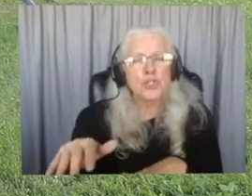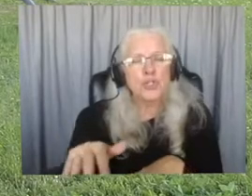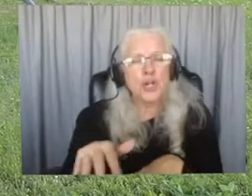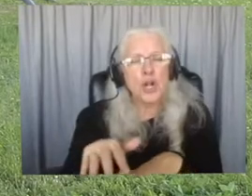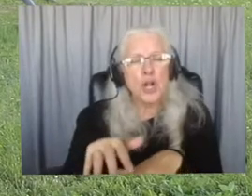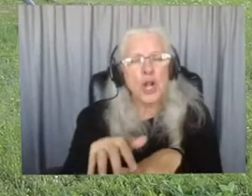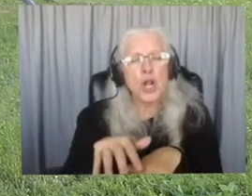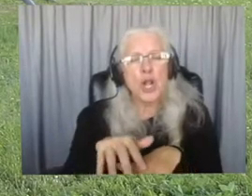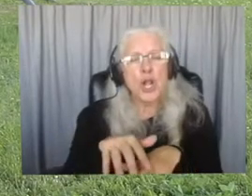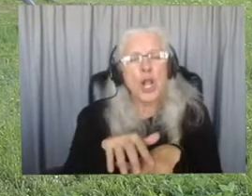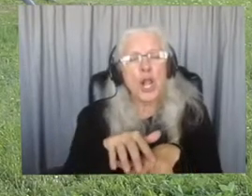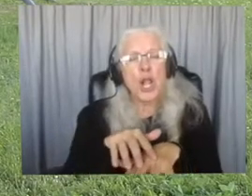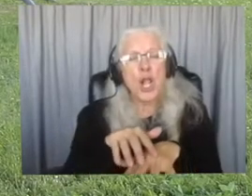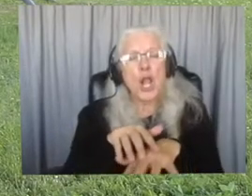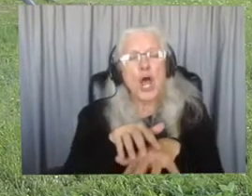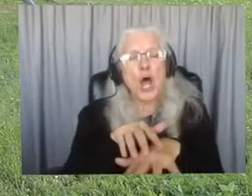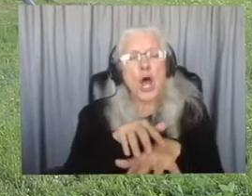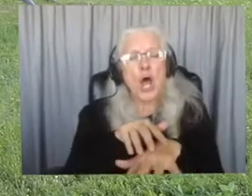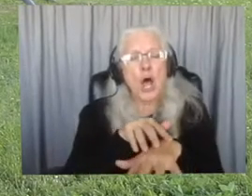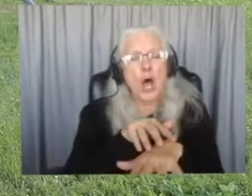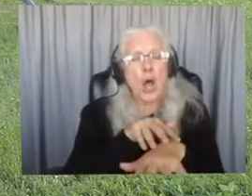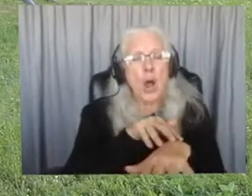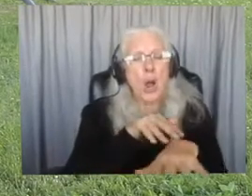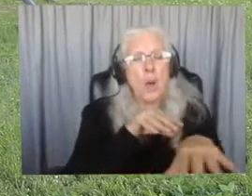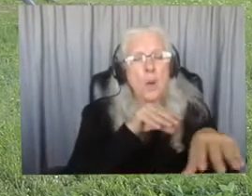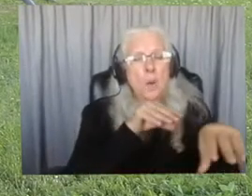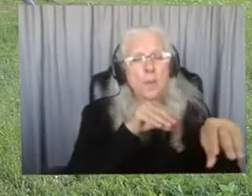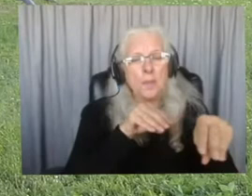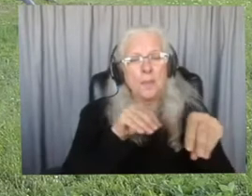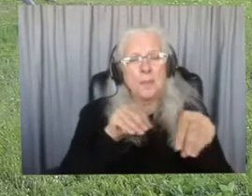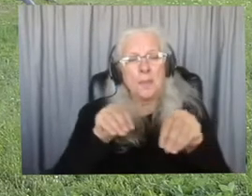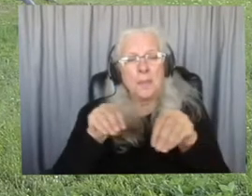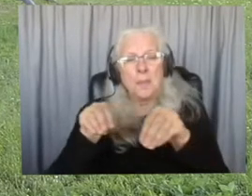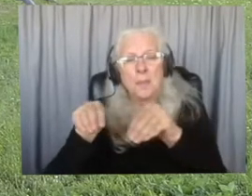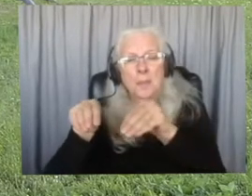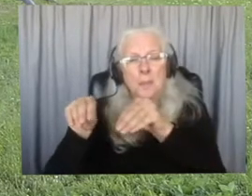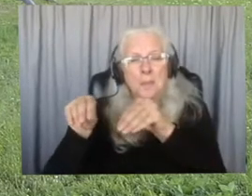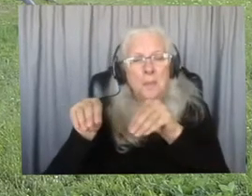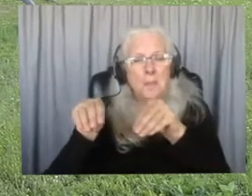motion. We're gonna go like a snail, very, very slow.